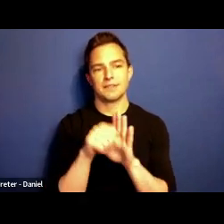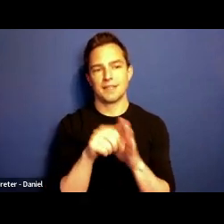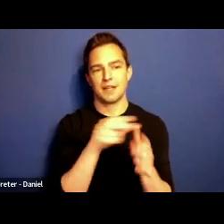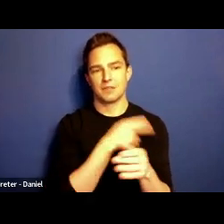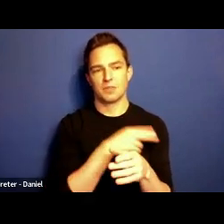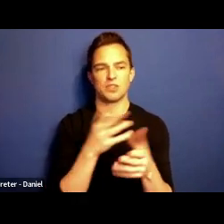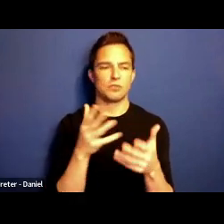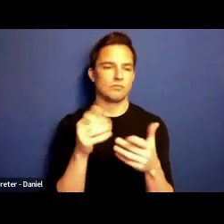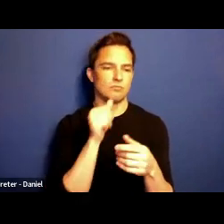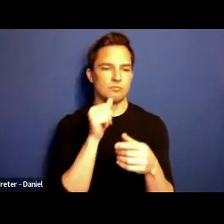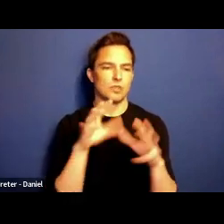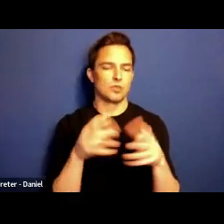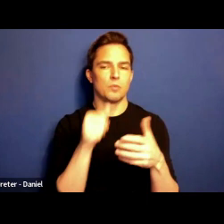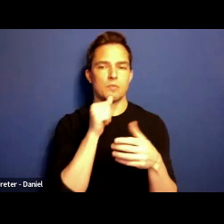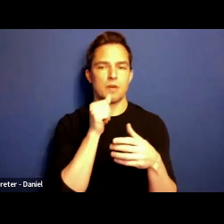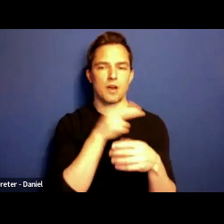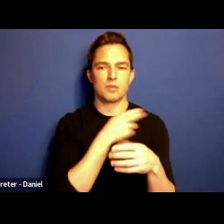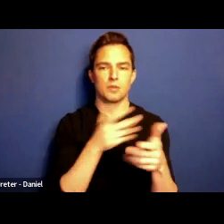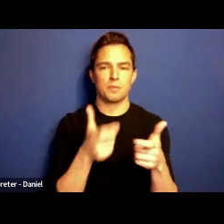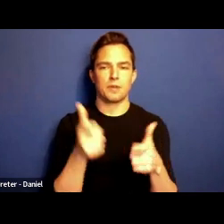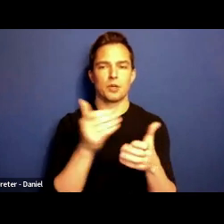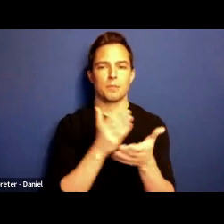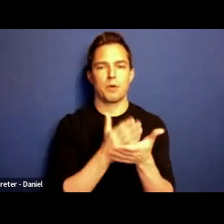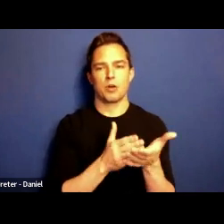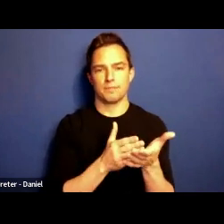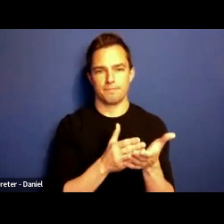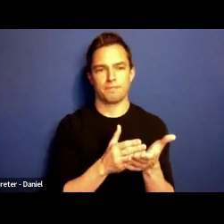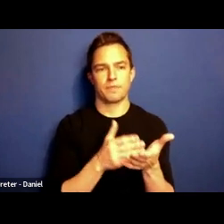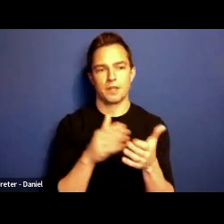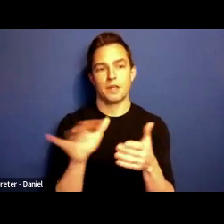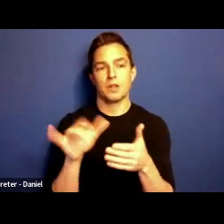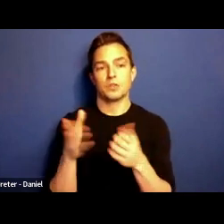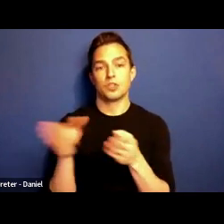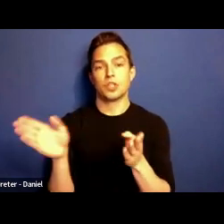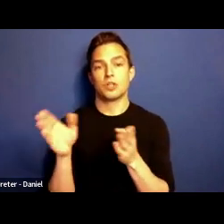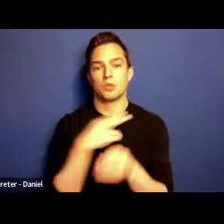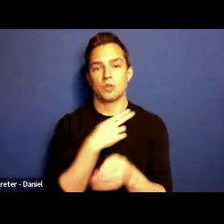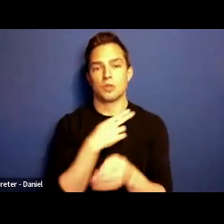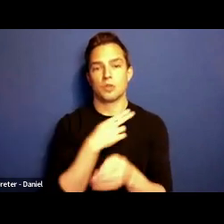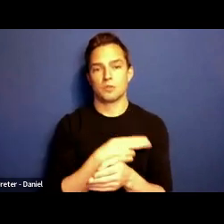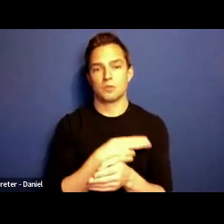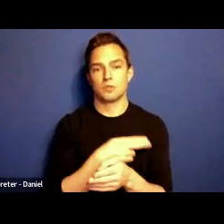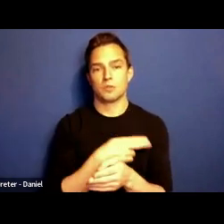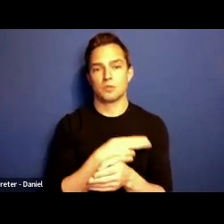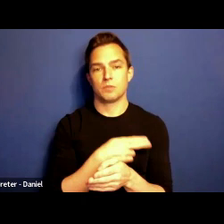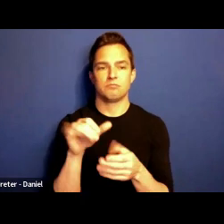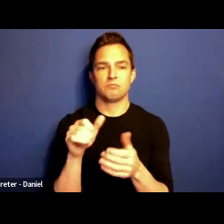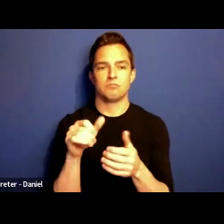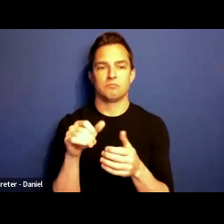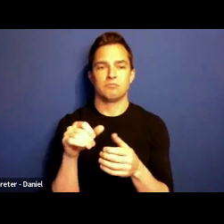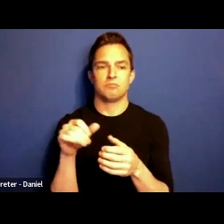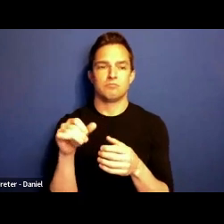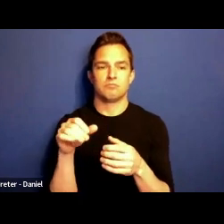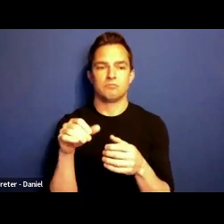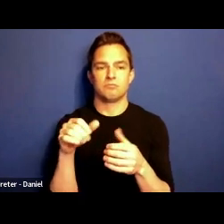private psychiatric hospitals were a much larger share, as well as general hospitals with separate psychiatric units. And if we look at